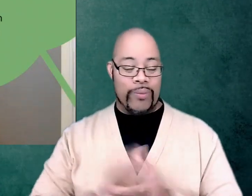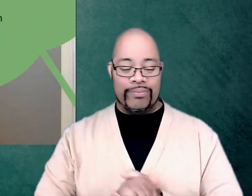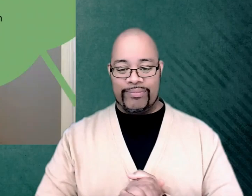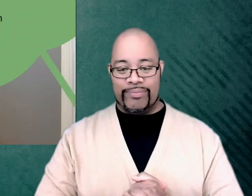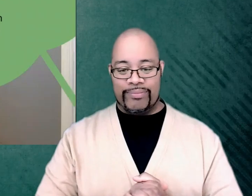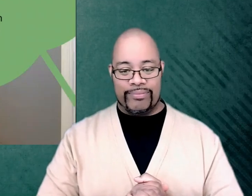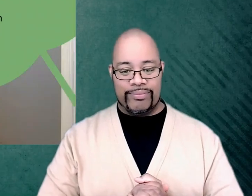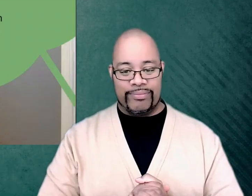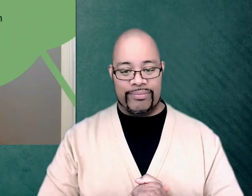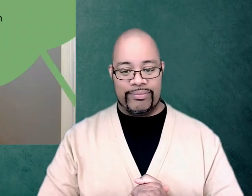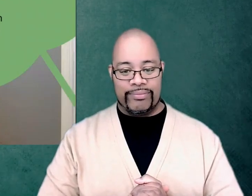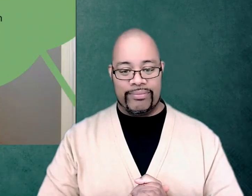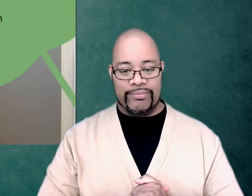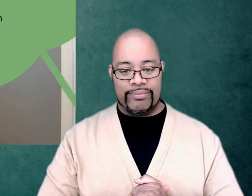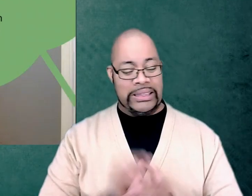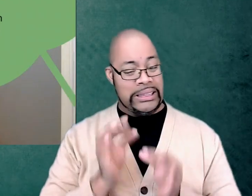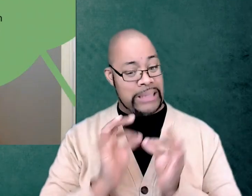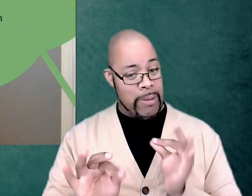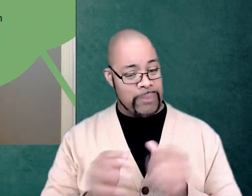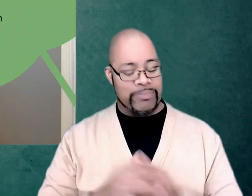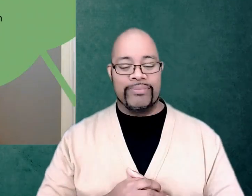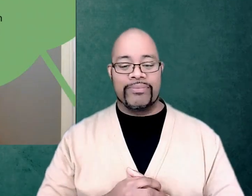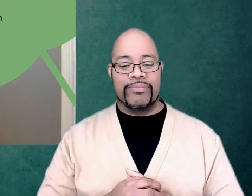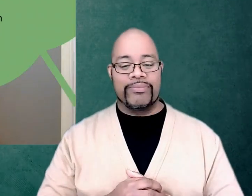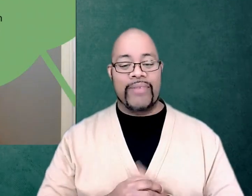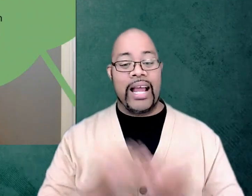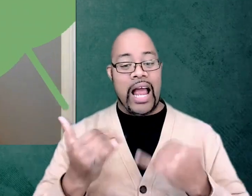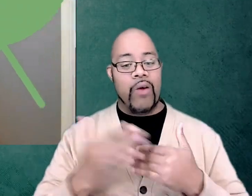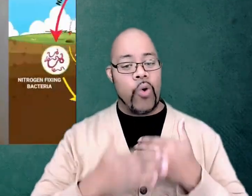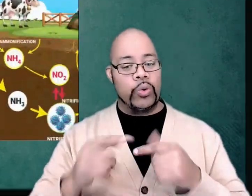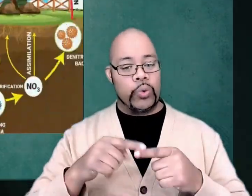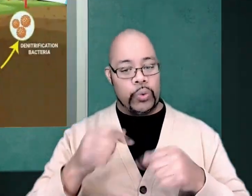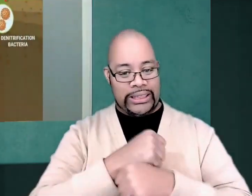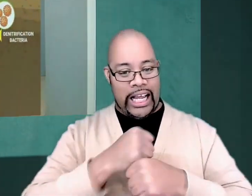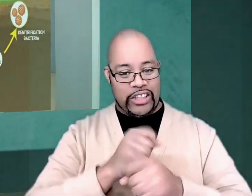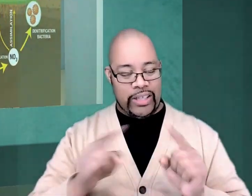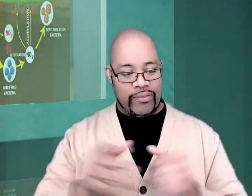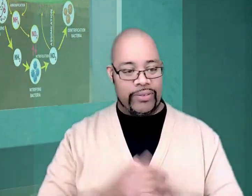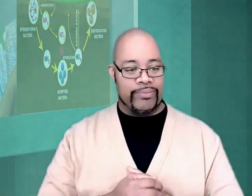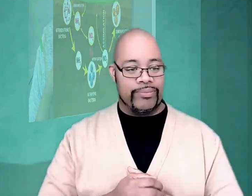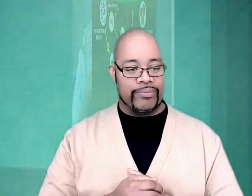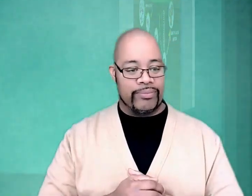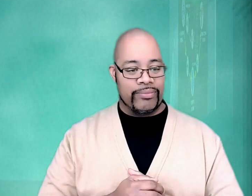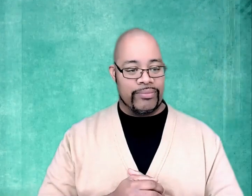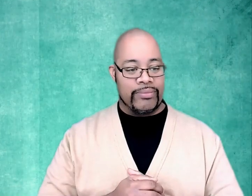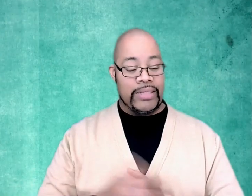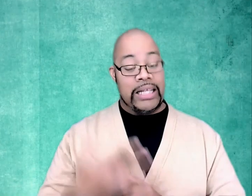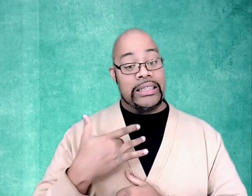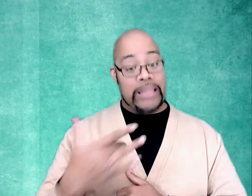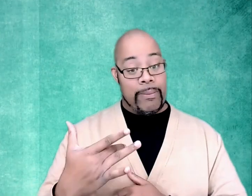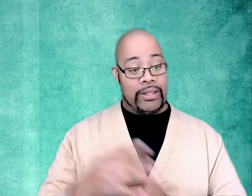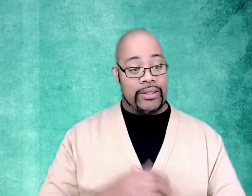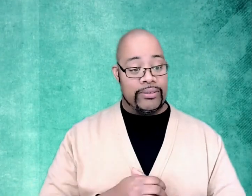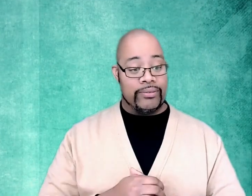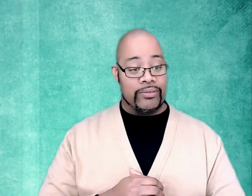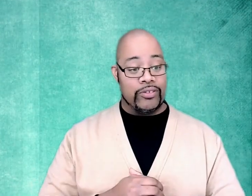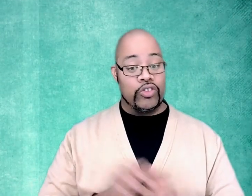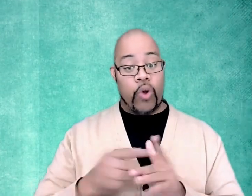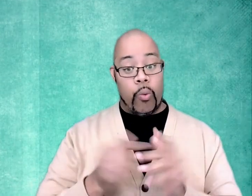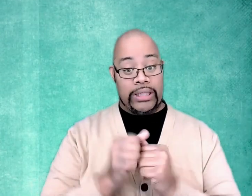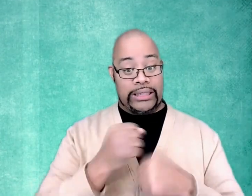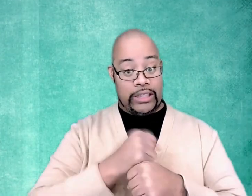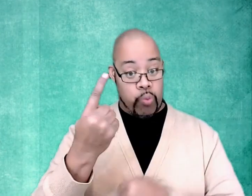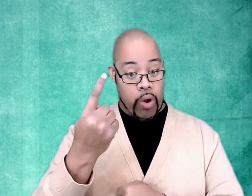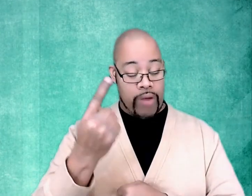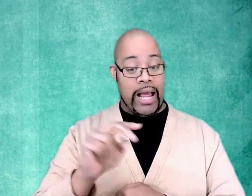marine bacteria instead of terrestrial. Simple, huh? Now on to the stages. So typically, it starts with